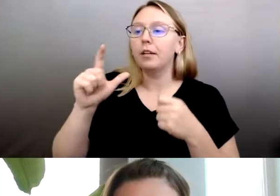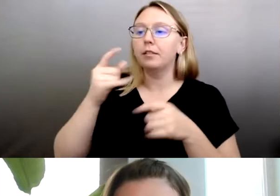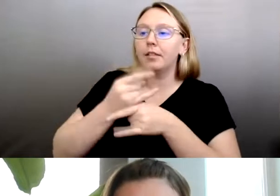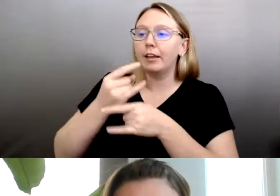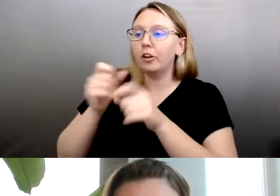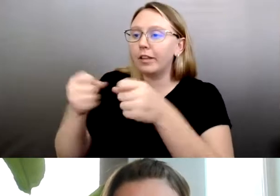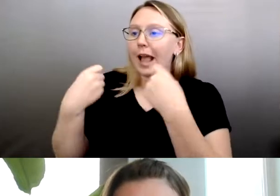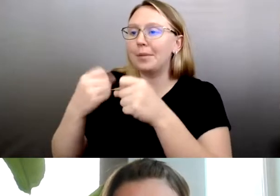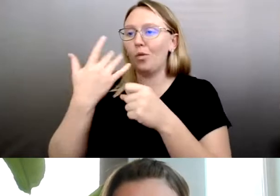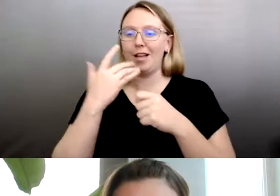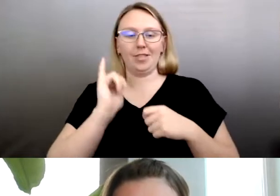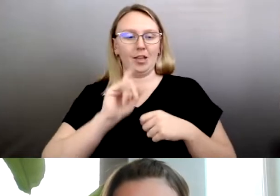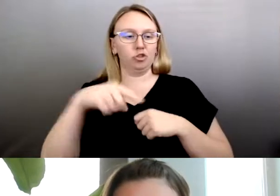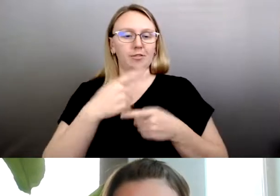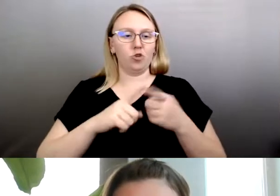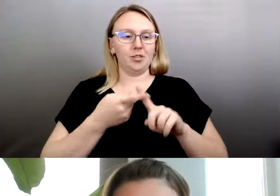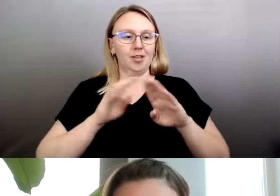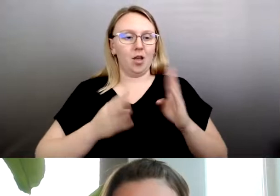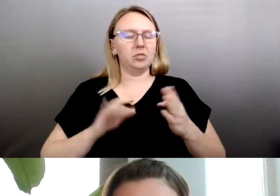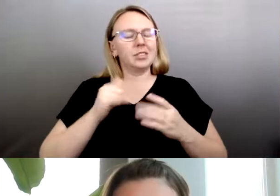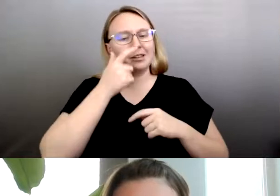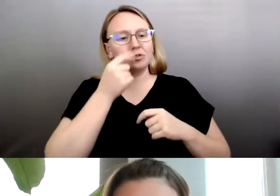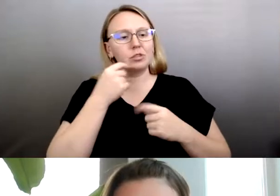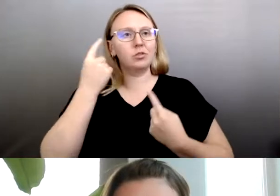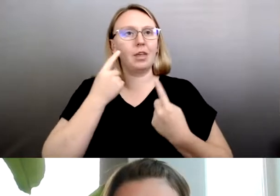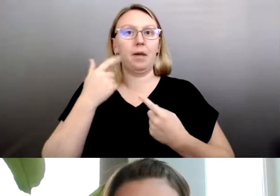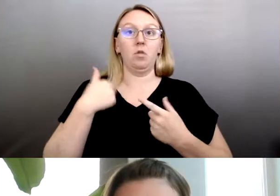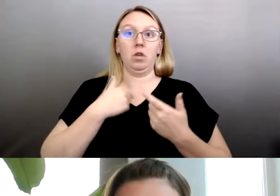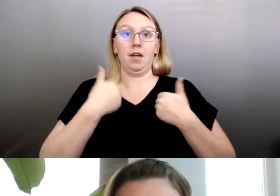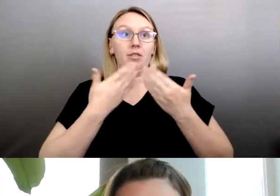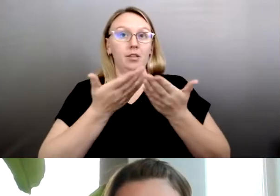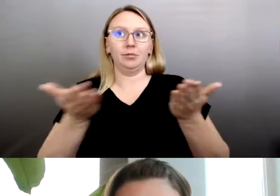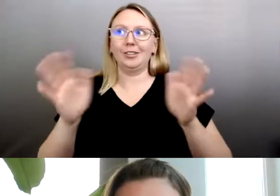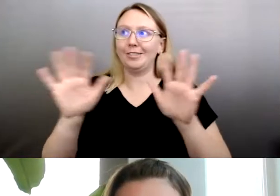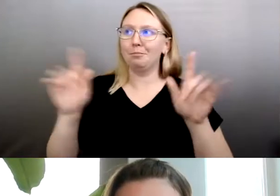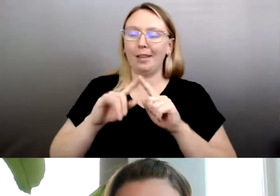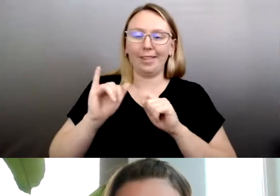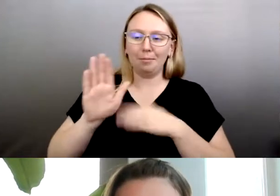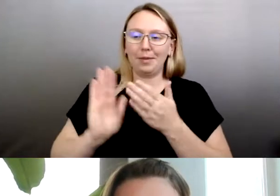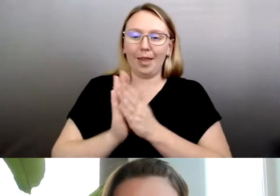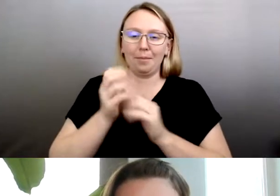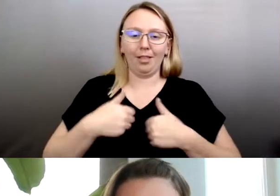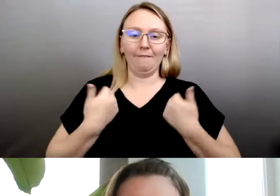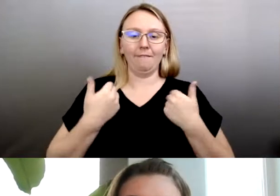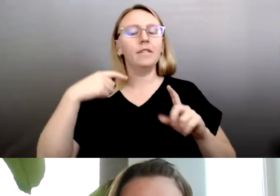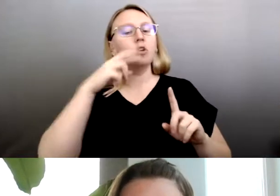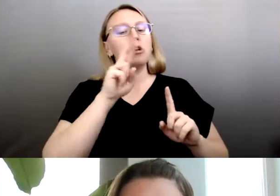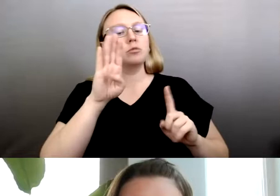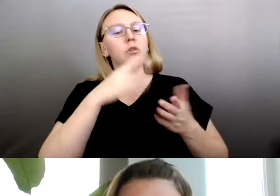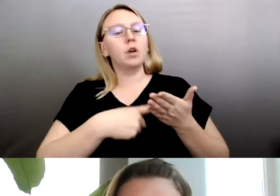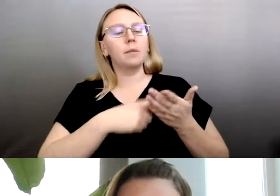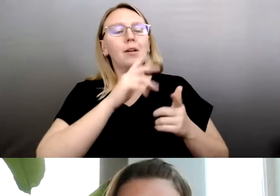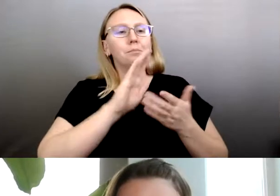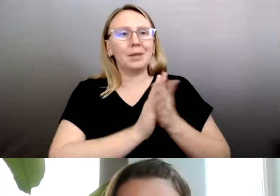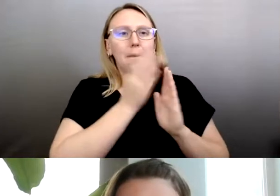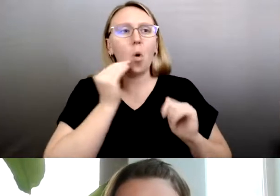to consider to be constantly surrounded by these objects. He talked about how eventually it just became like a home for him. But I think